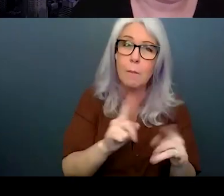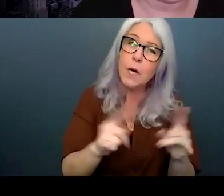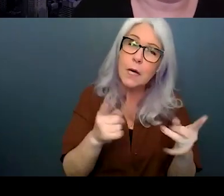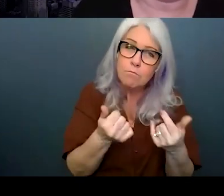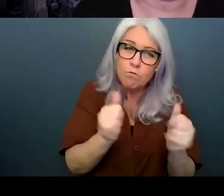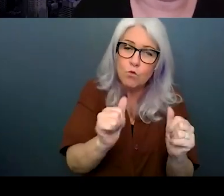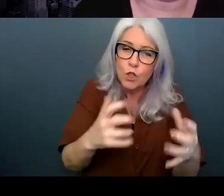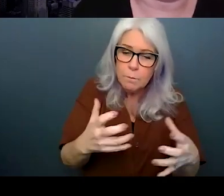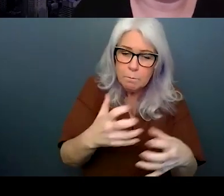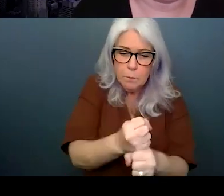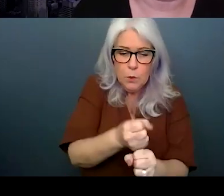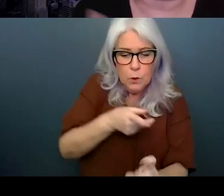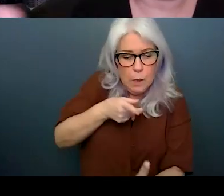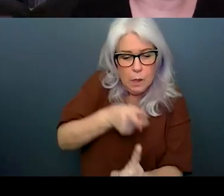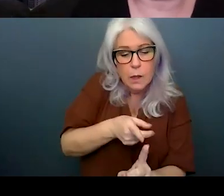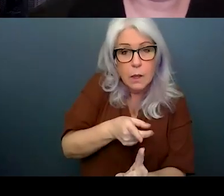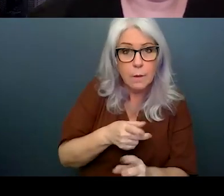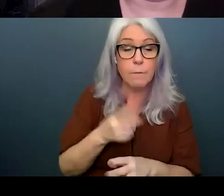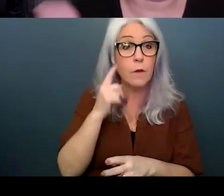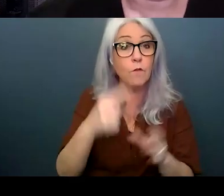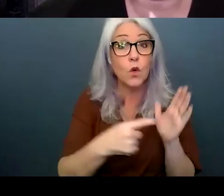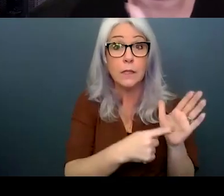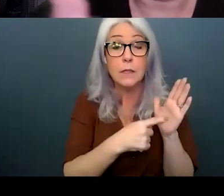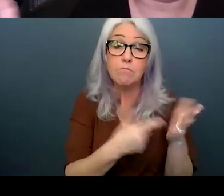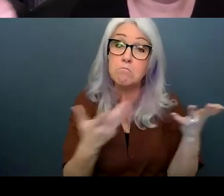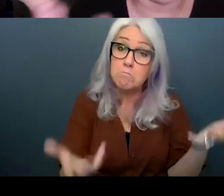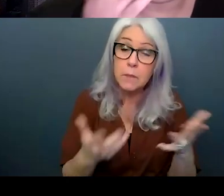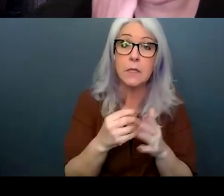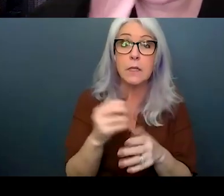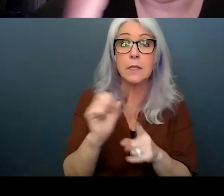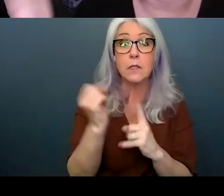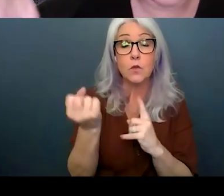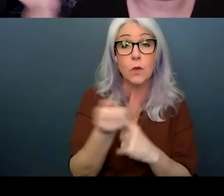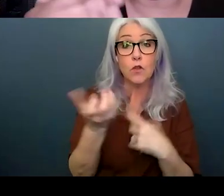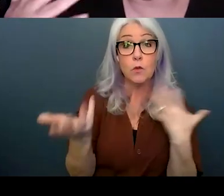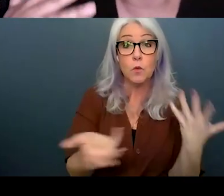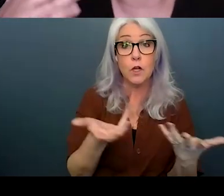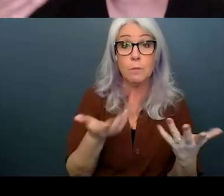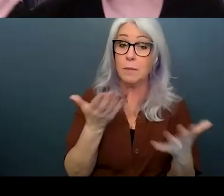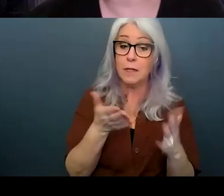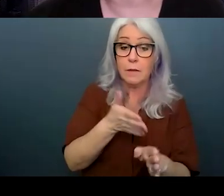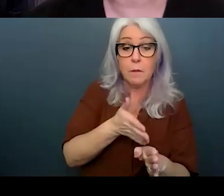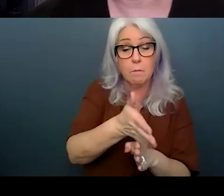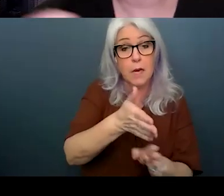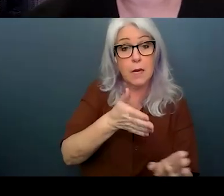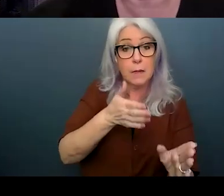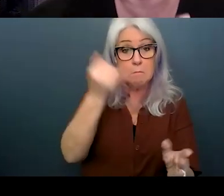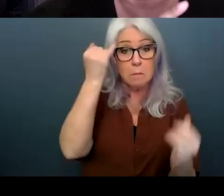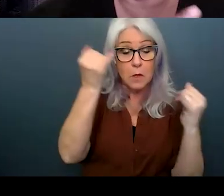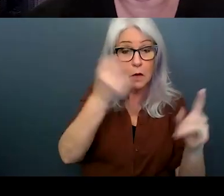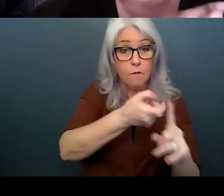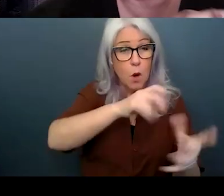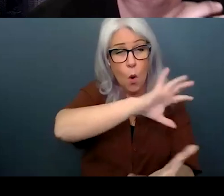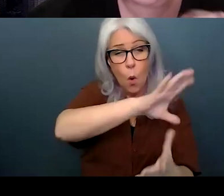concisely. So, for example, this could be a situation where it's the main point of an entire chapter, article, or book. These